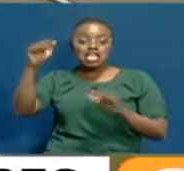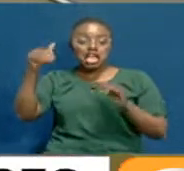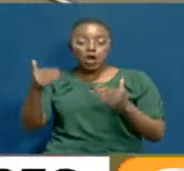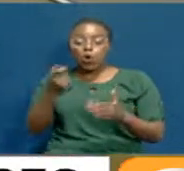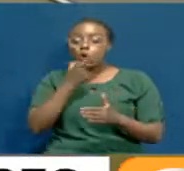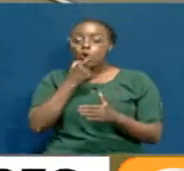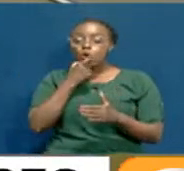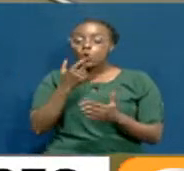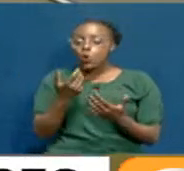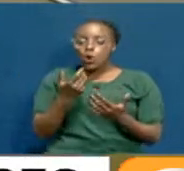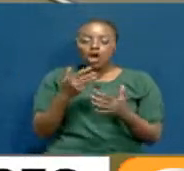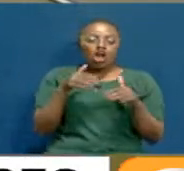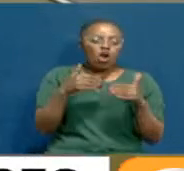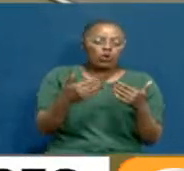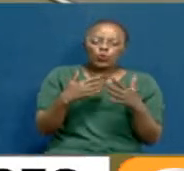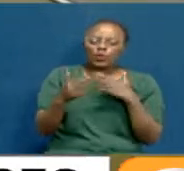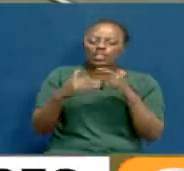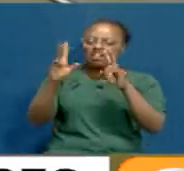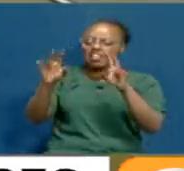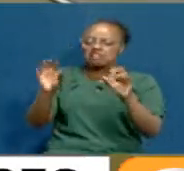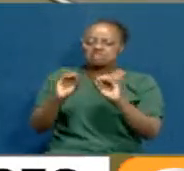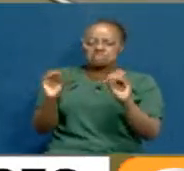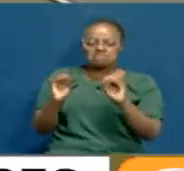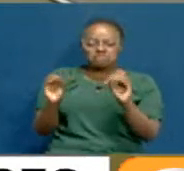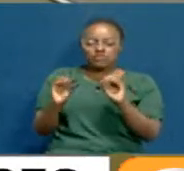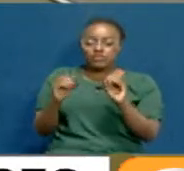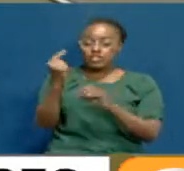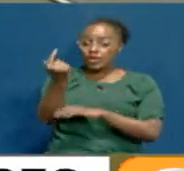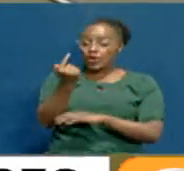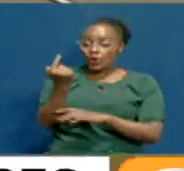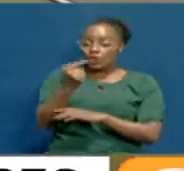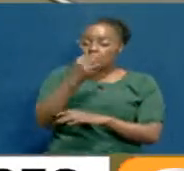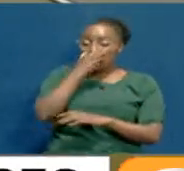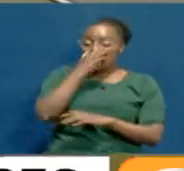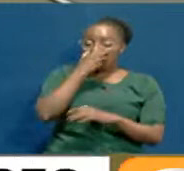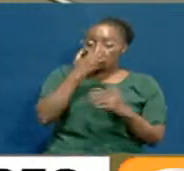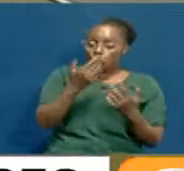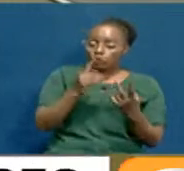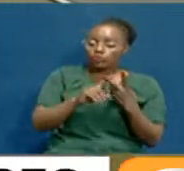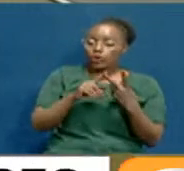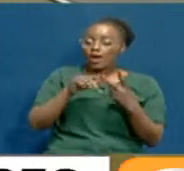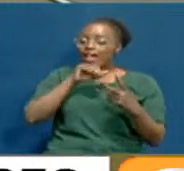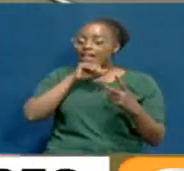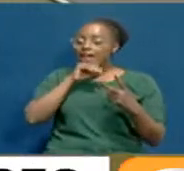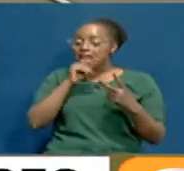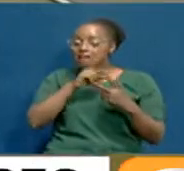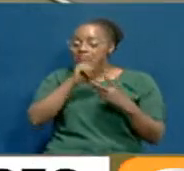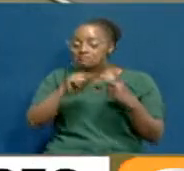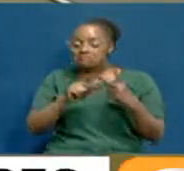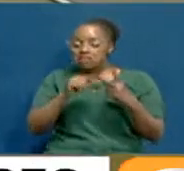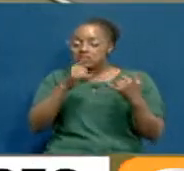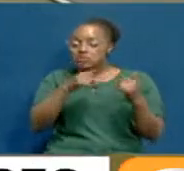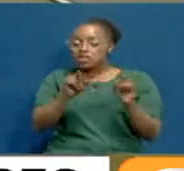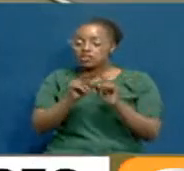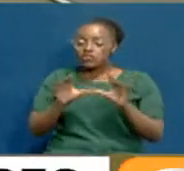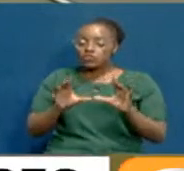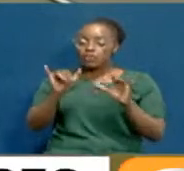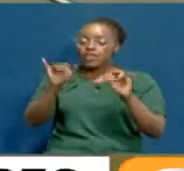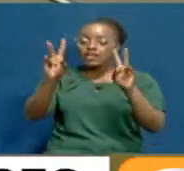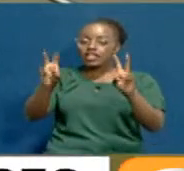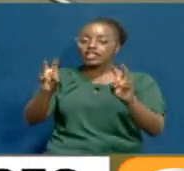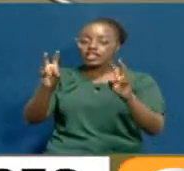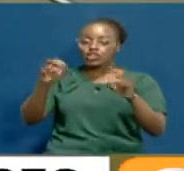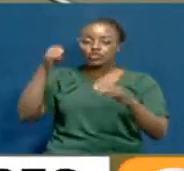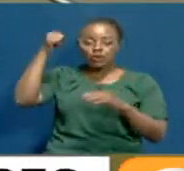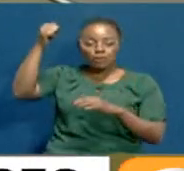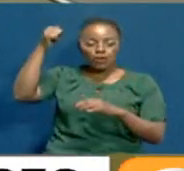Luo Nyanza or whatever, we are going to run on issues. And it's not just William Ruto or Raila Odinga who are trying to push that issue-based